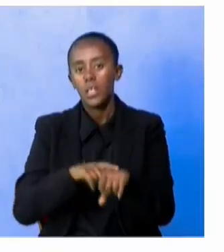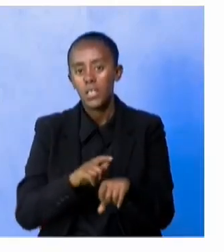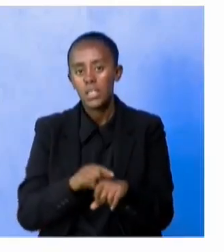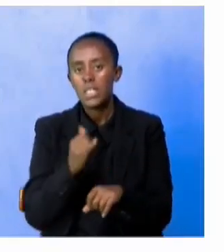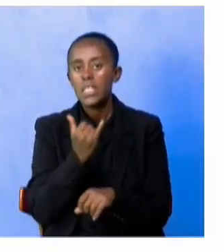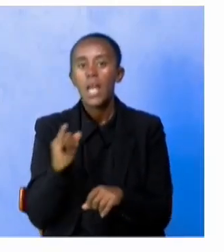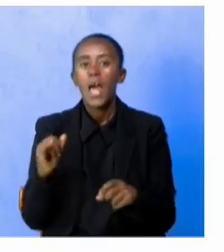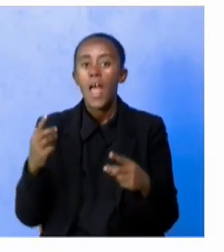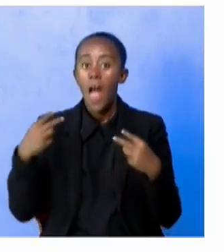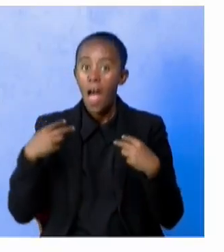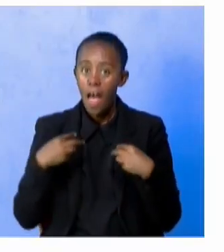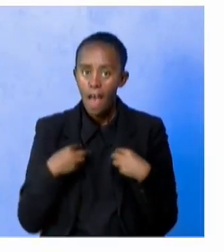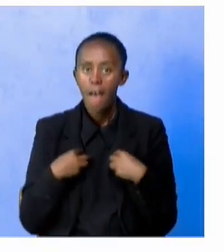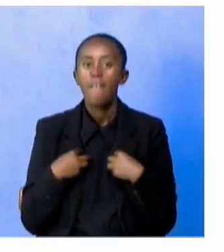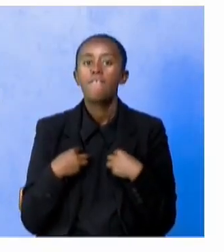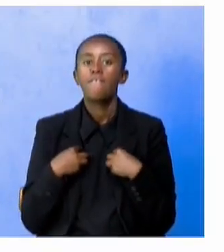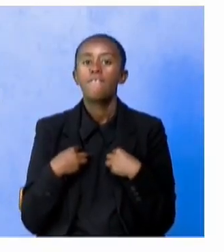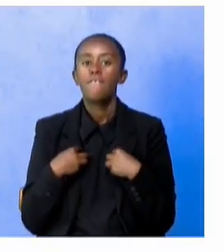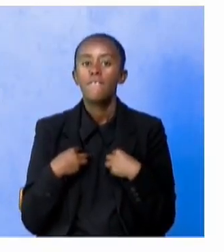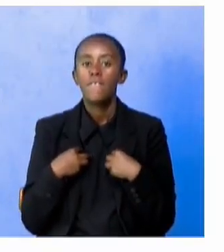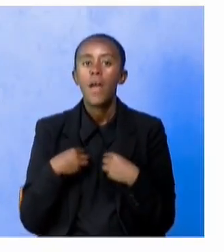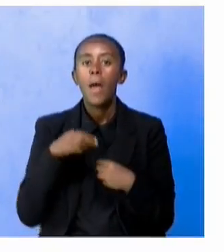been going